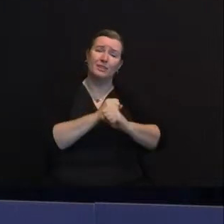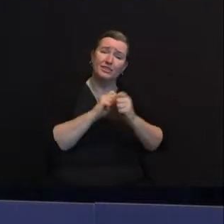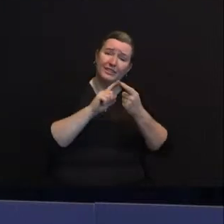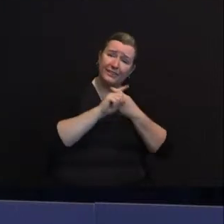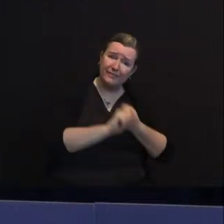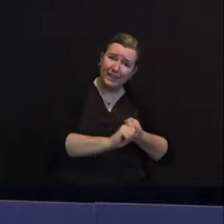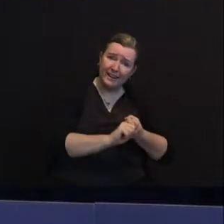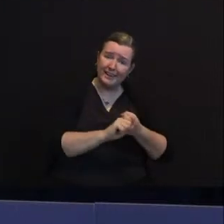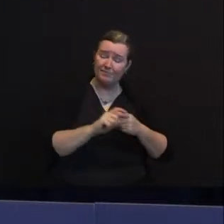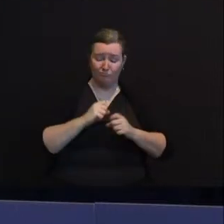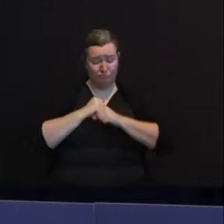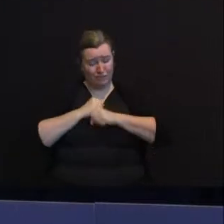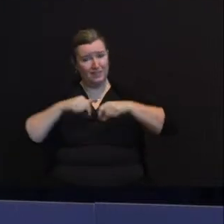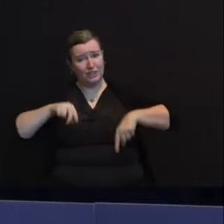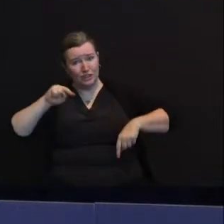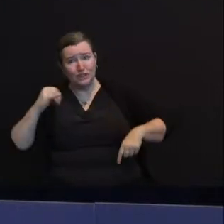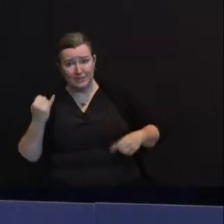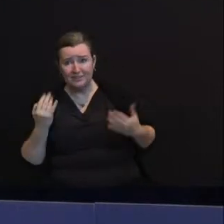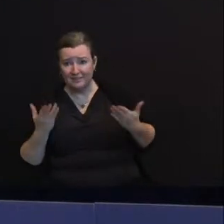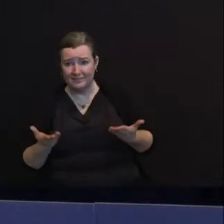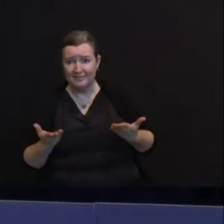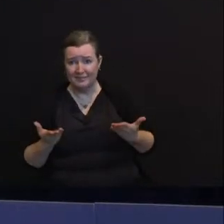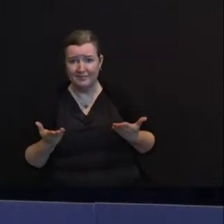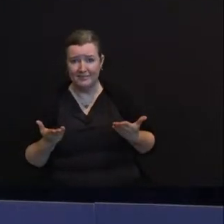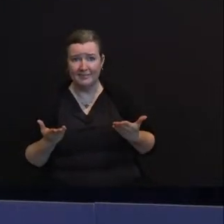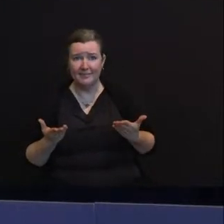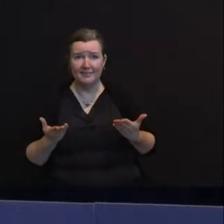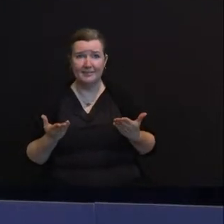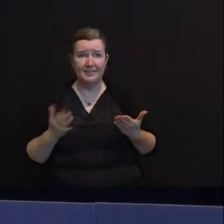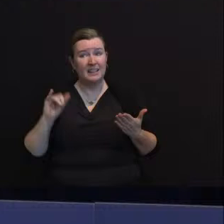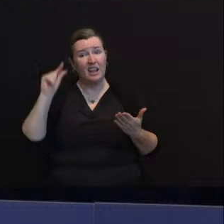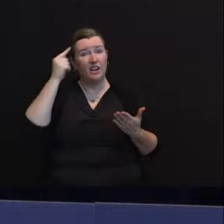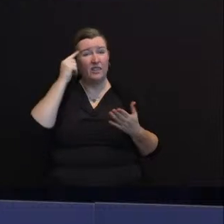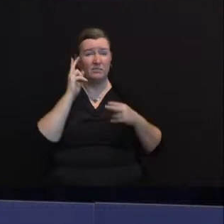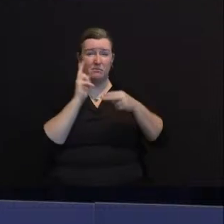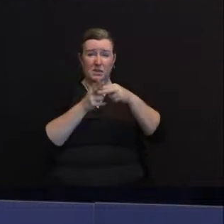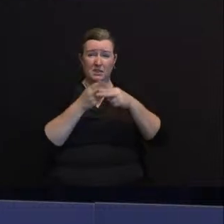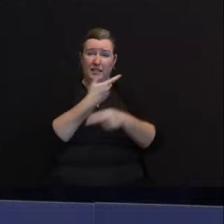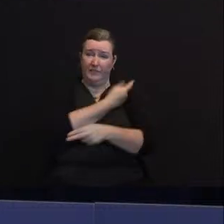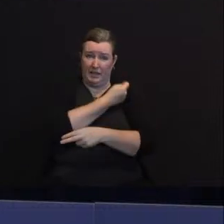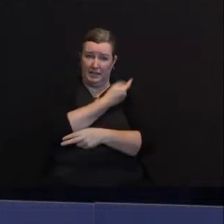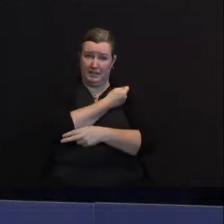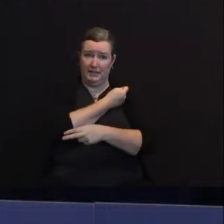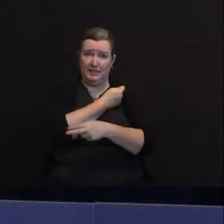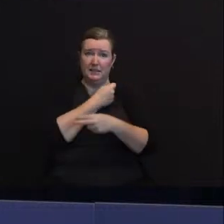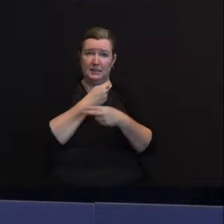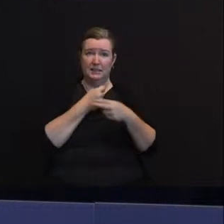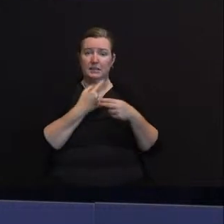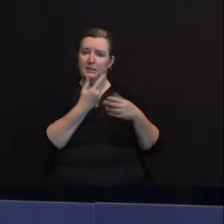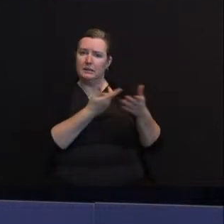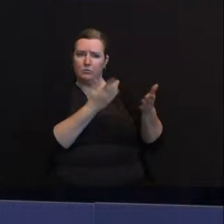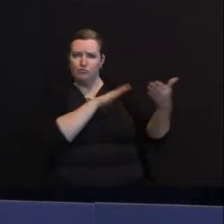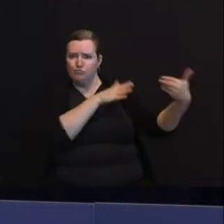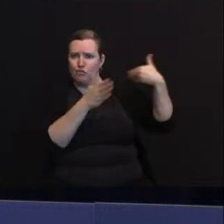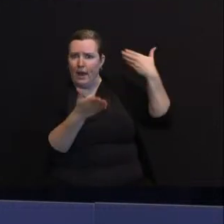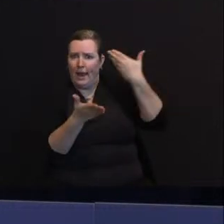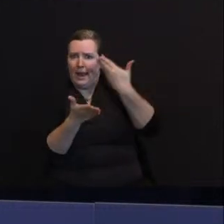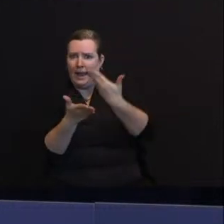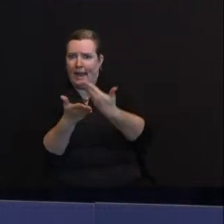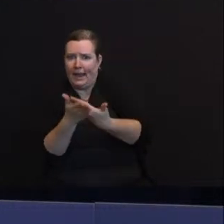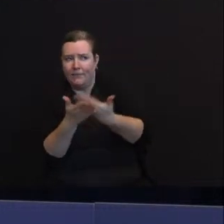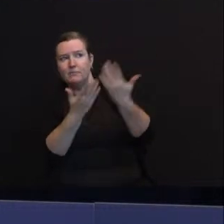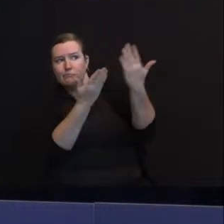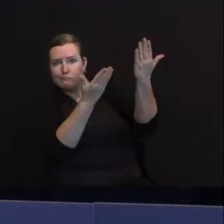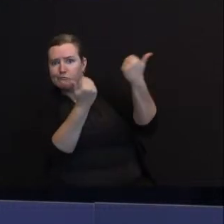state. As the governor said, vaccination is in sight, and that will help our efforts to fight the spread of